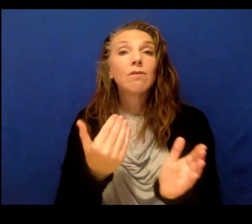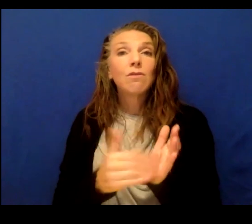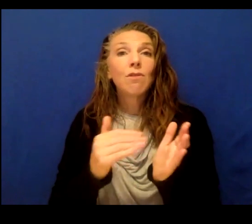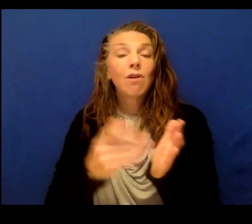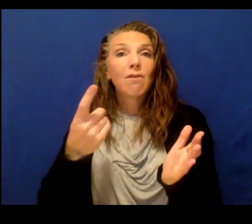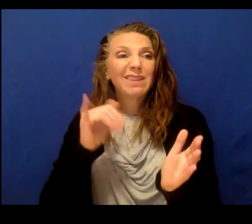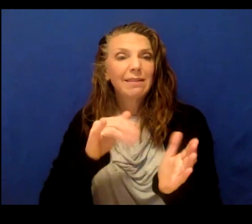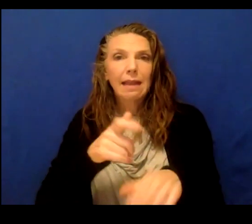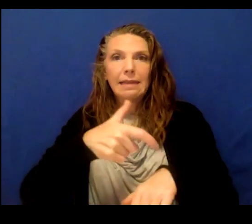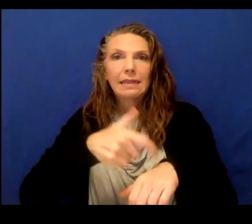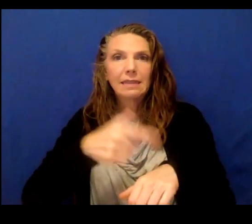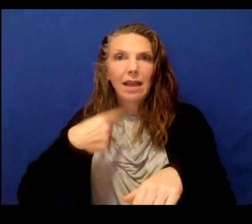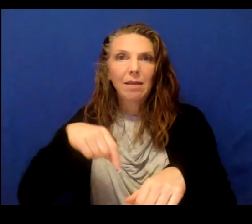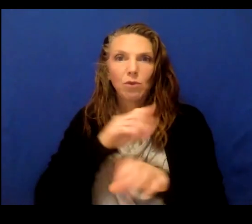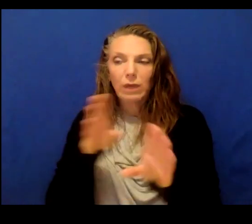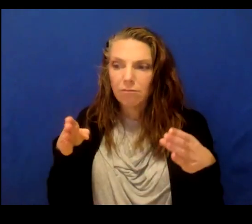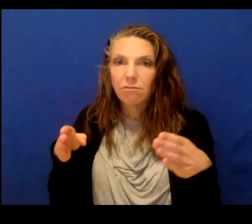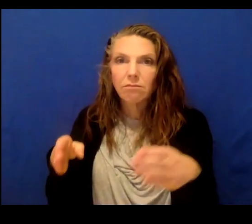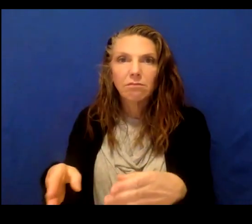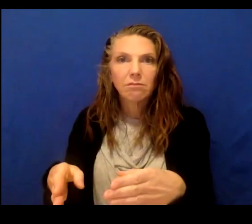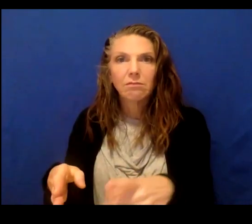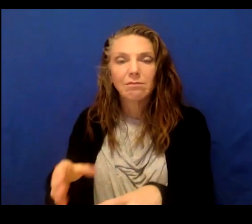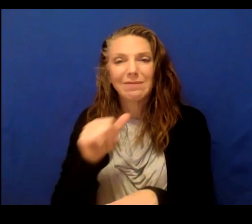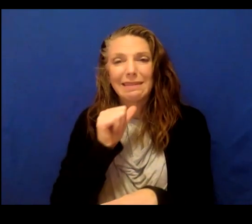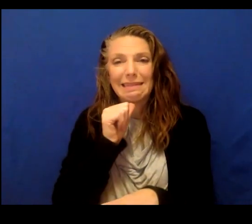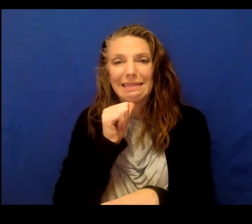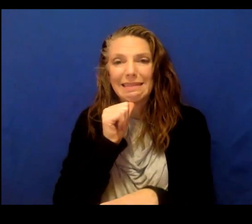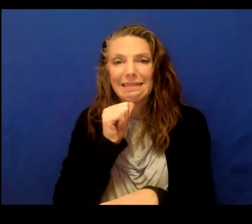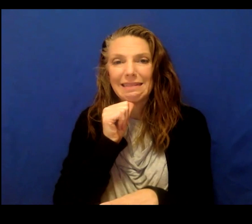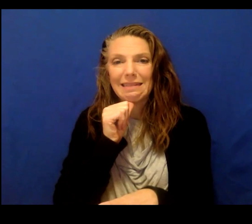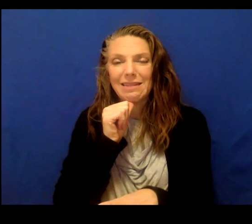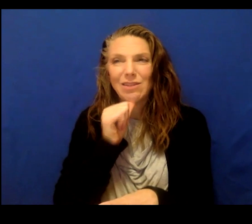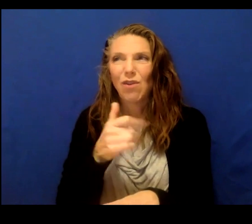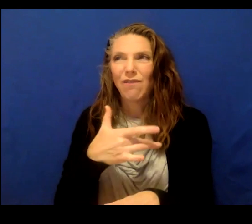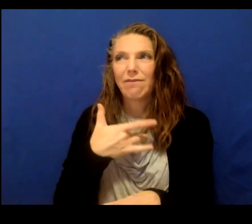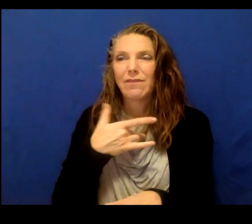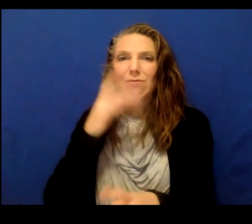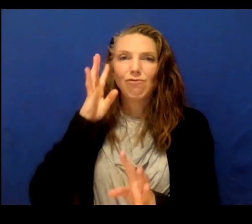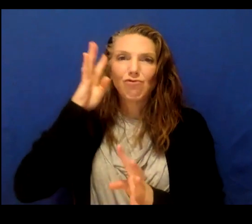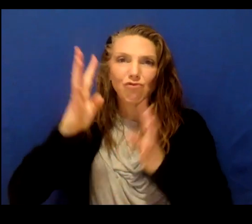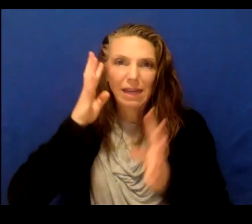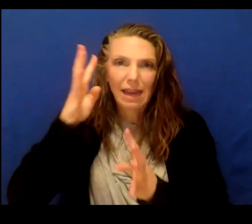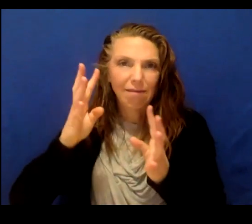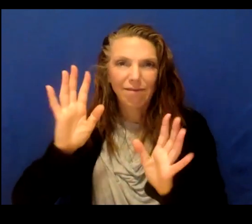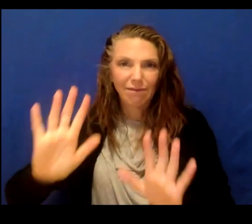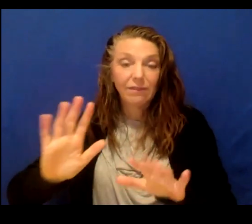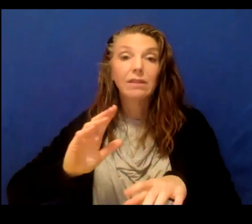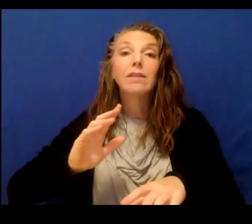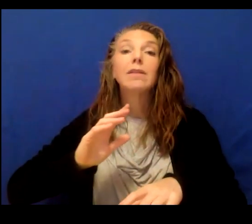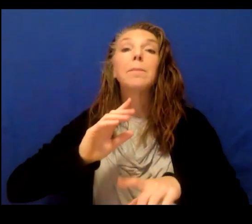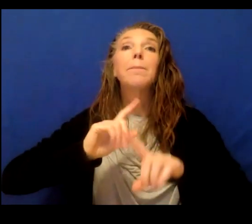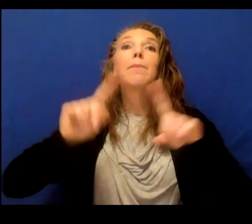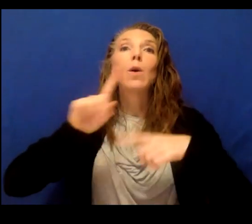we spend that time doing things that don't really always feel creative or intentional. But when we